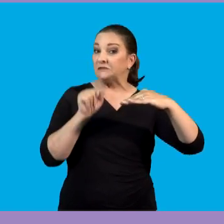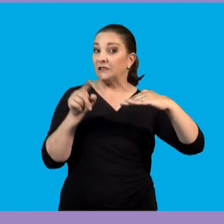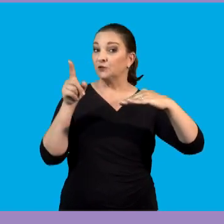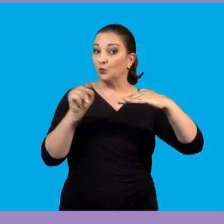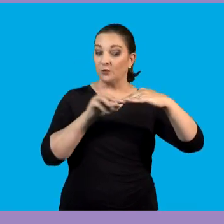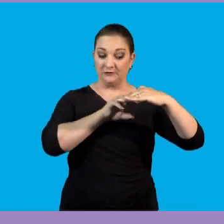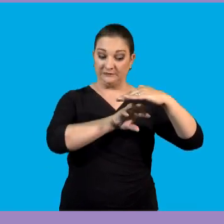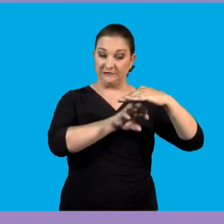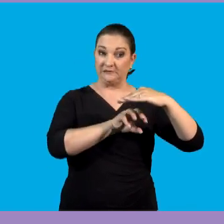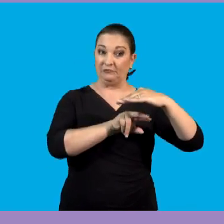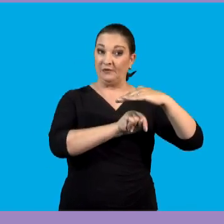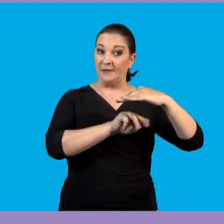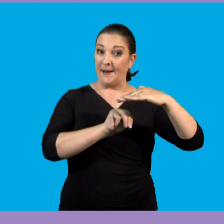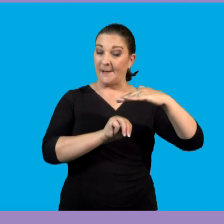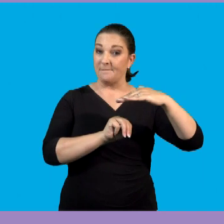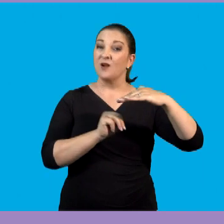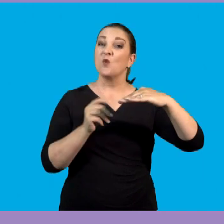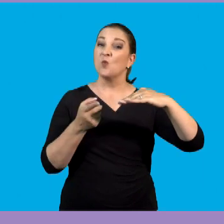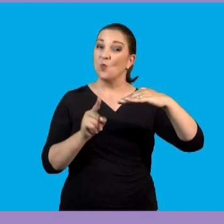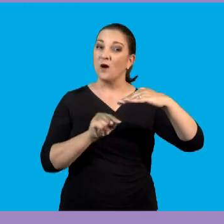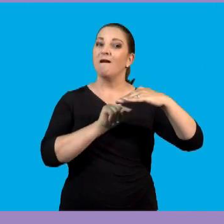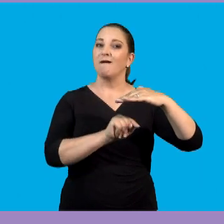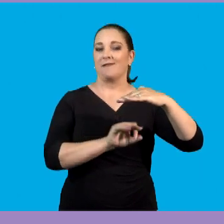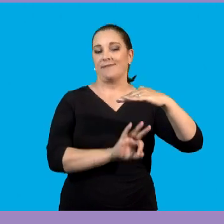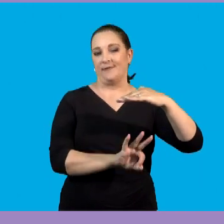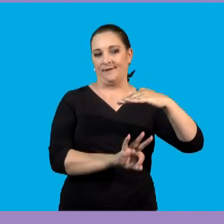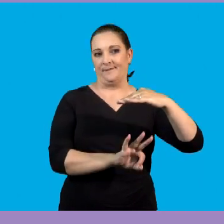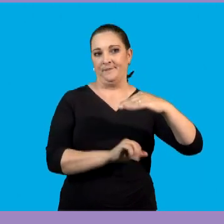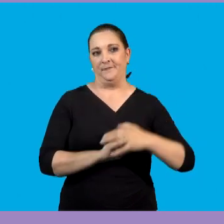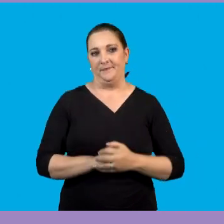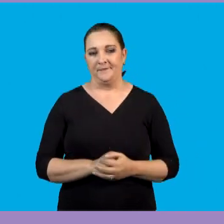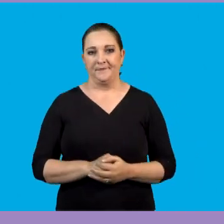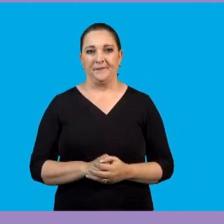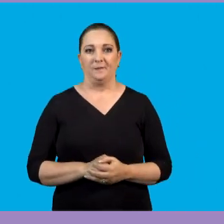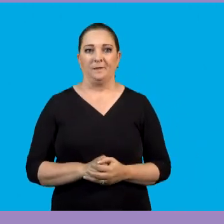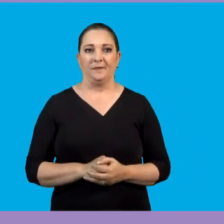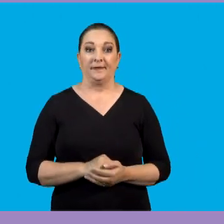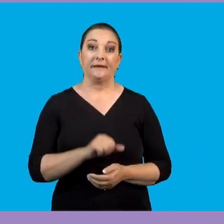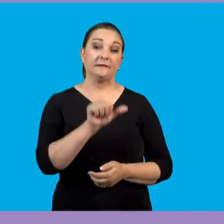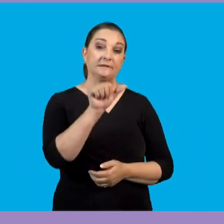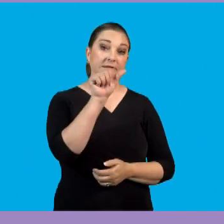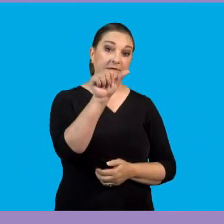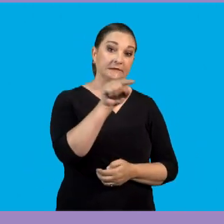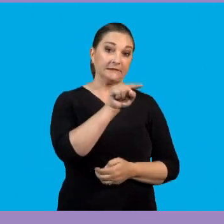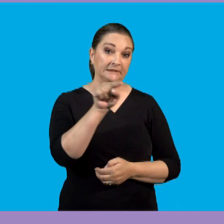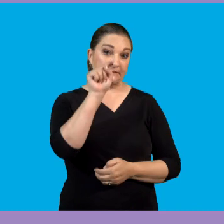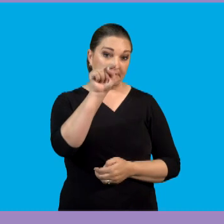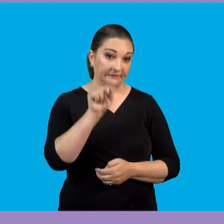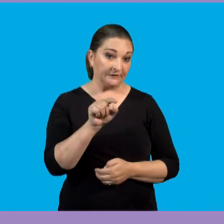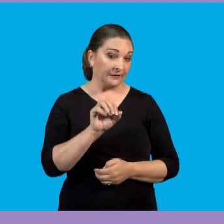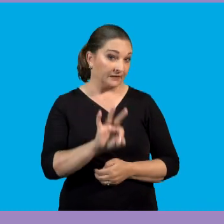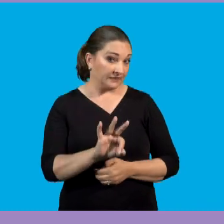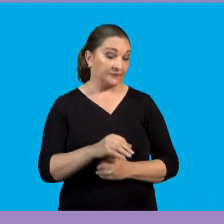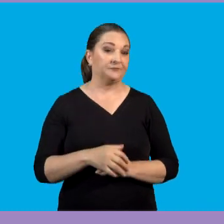divide this by the length of NM, which is going to be 3 centimeters. And now